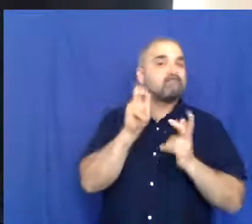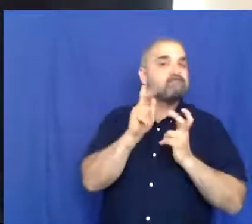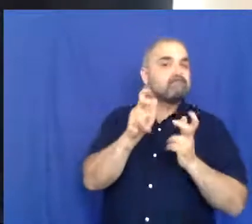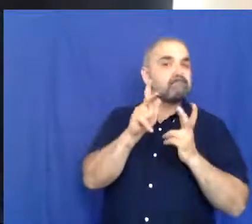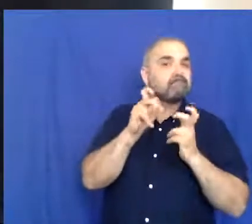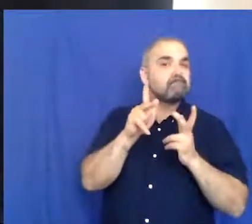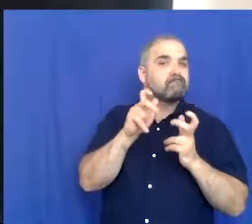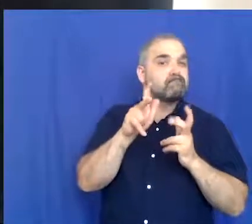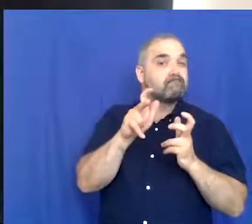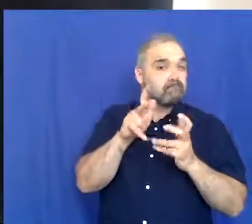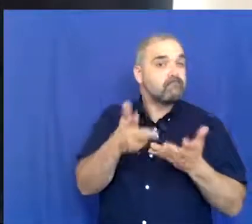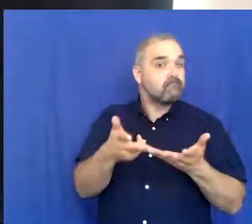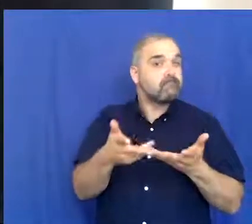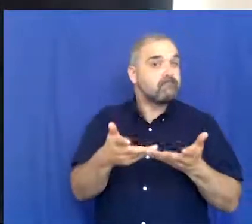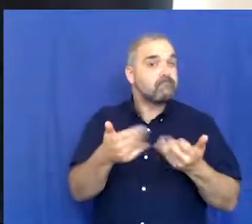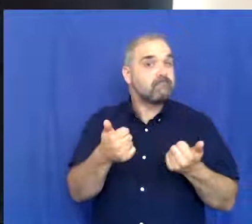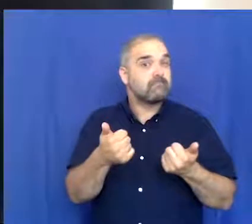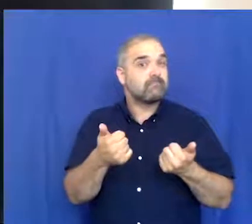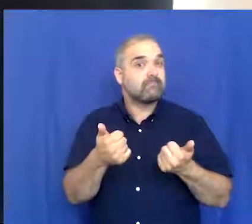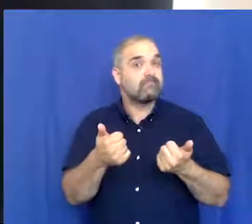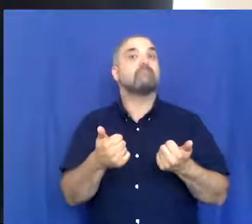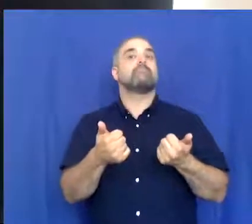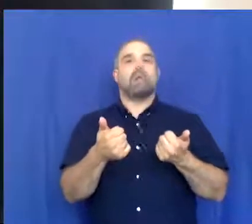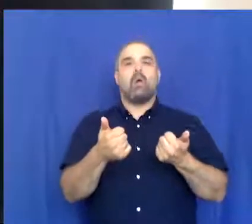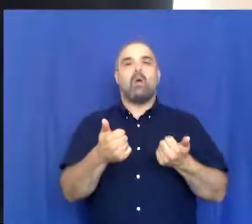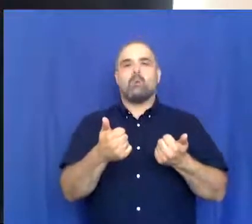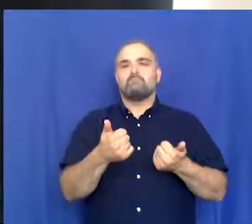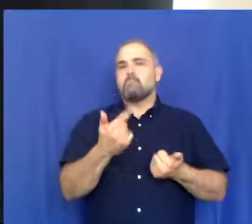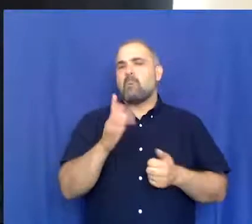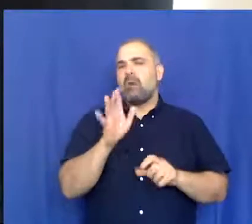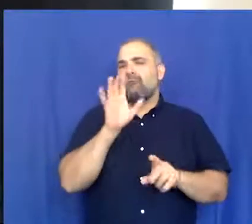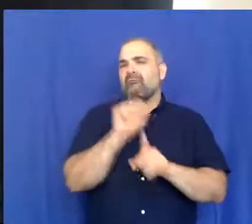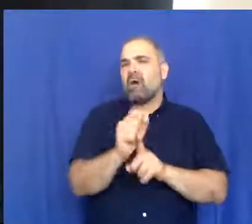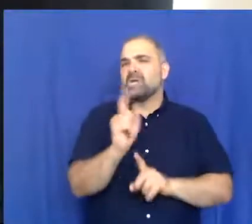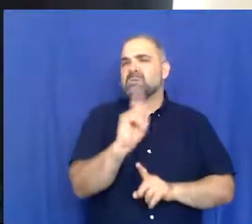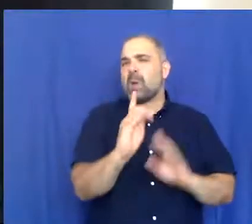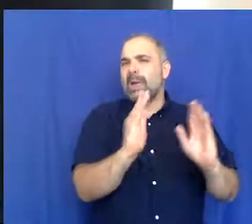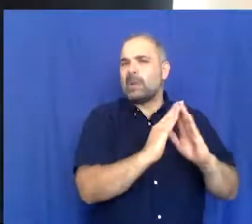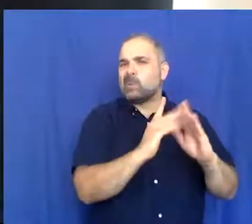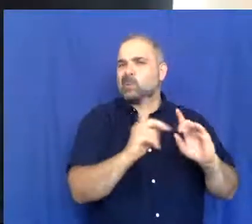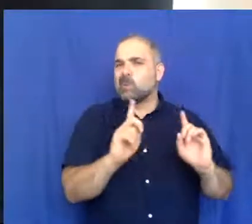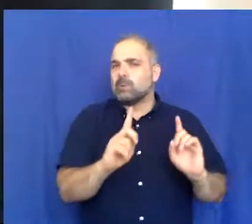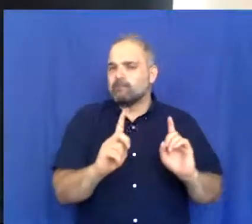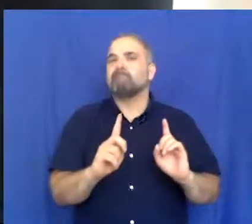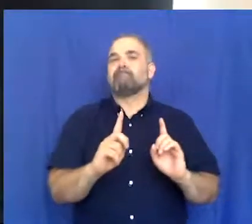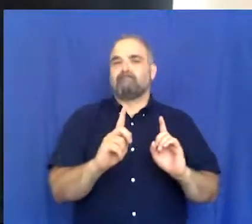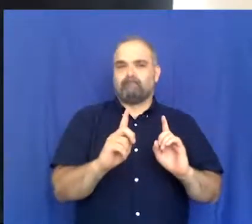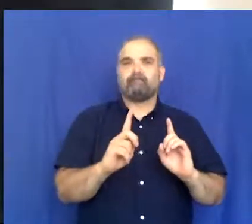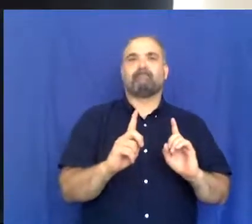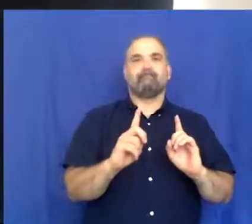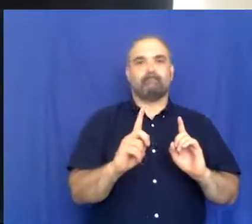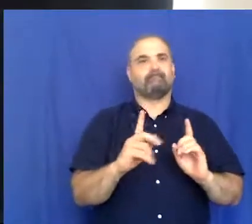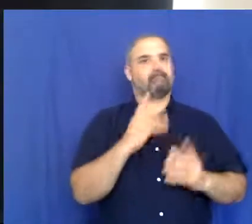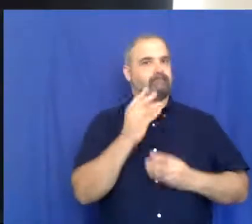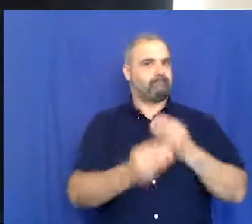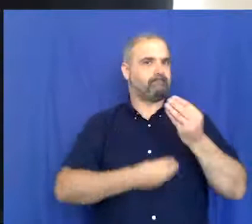listen carefully, switch on those listening ears as we see what we're going to find around the house.